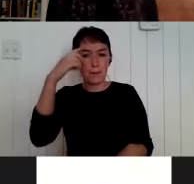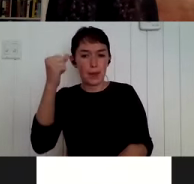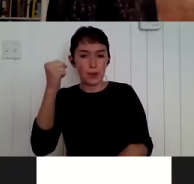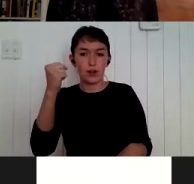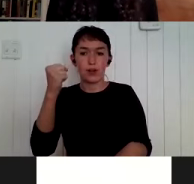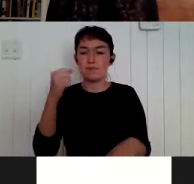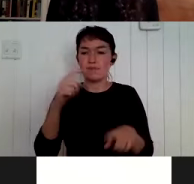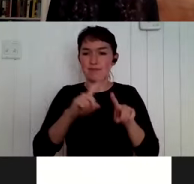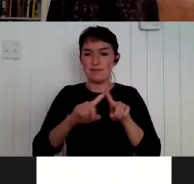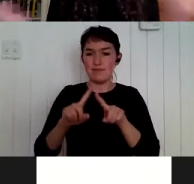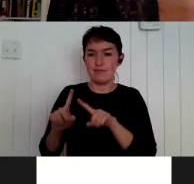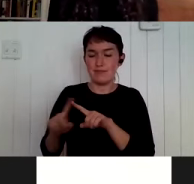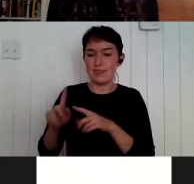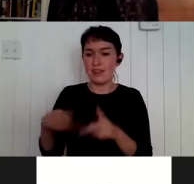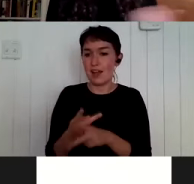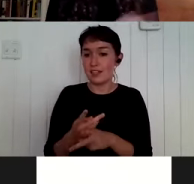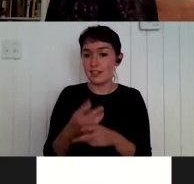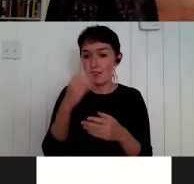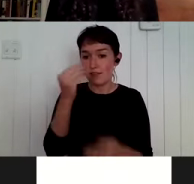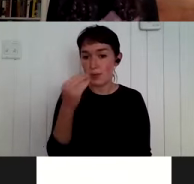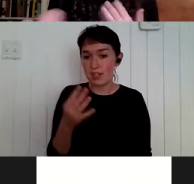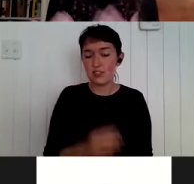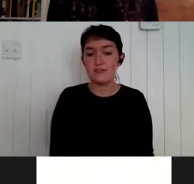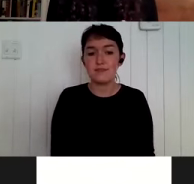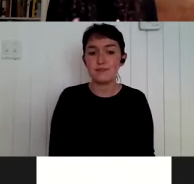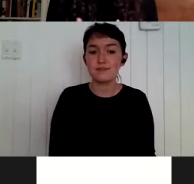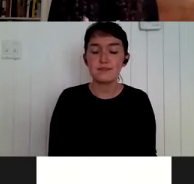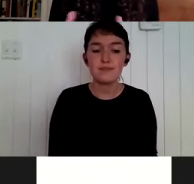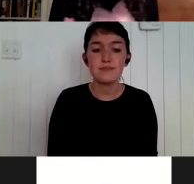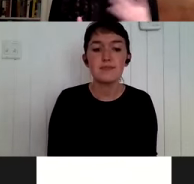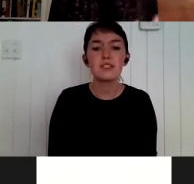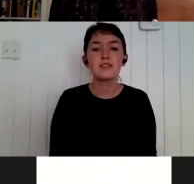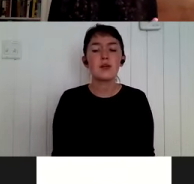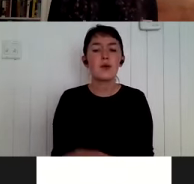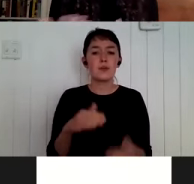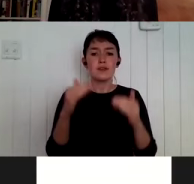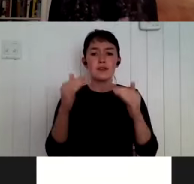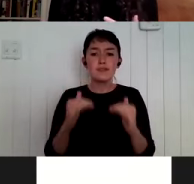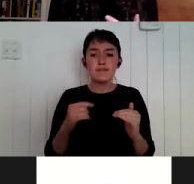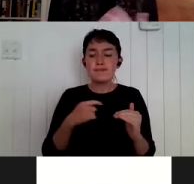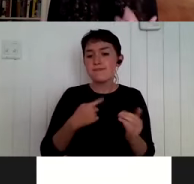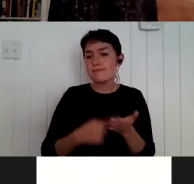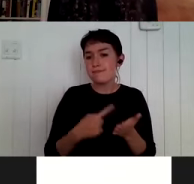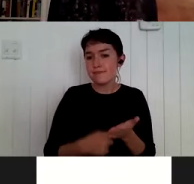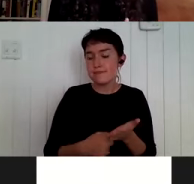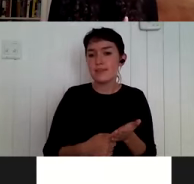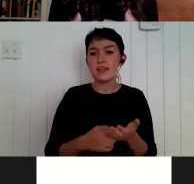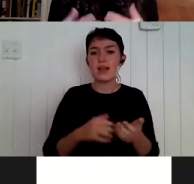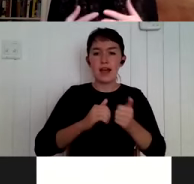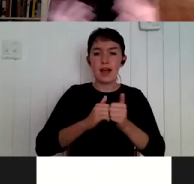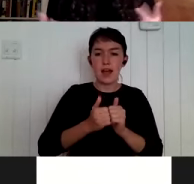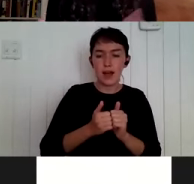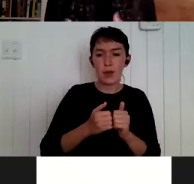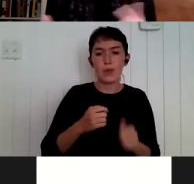to our next question, which is, how does sleep do this? And I'm next going to introduce some of the mechanisms by which we think memories